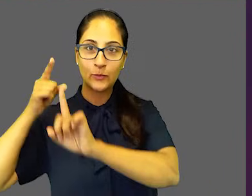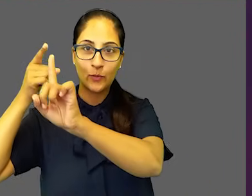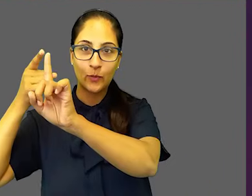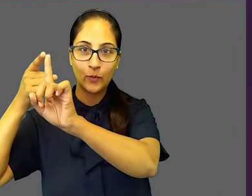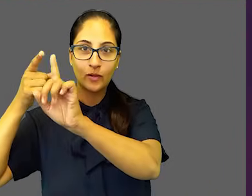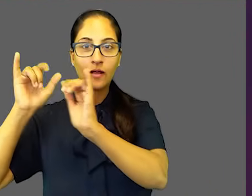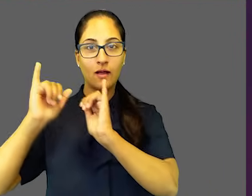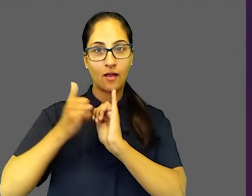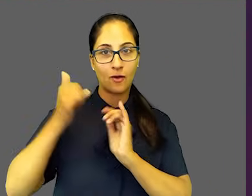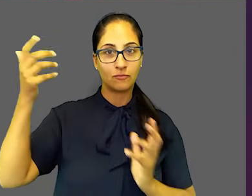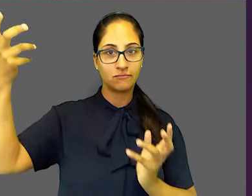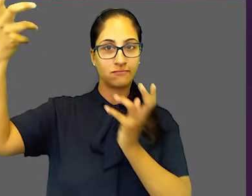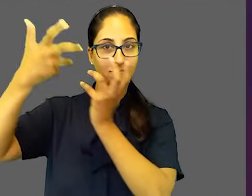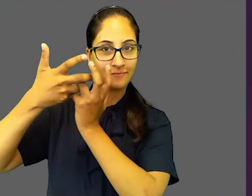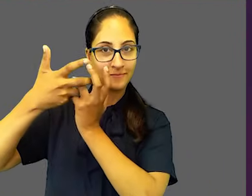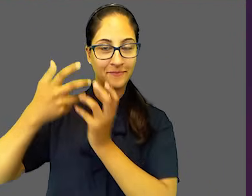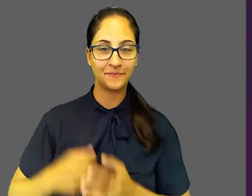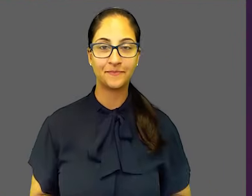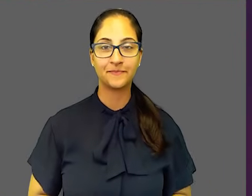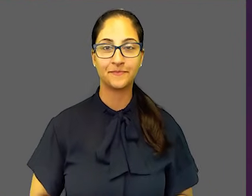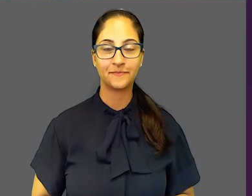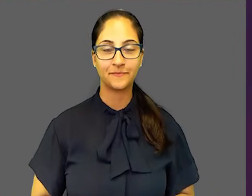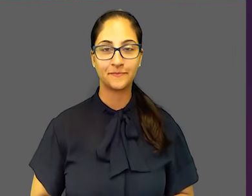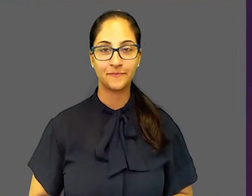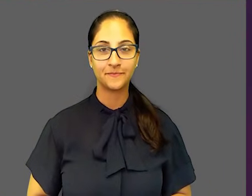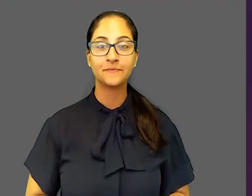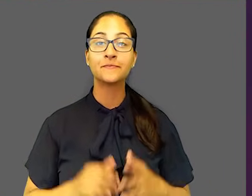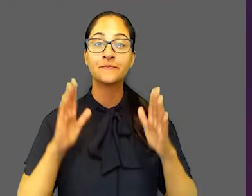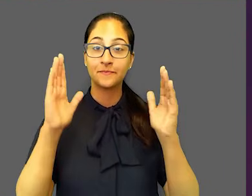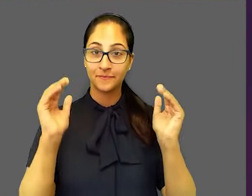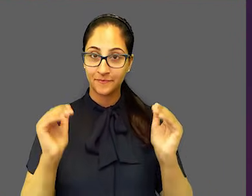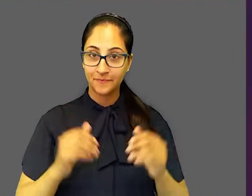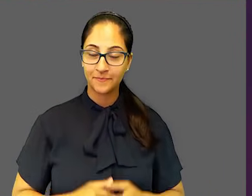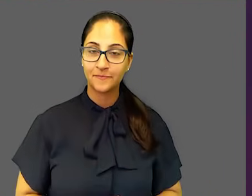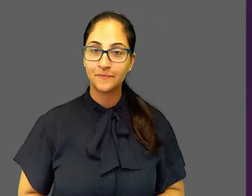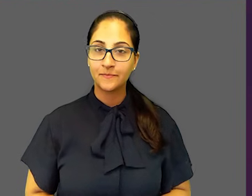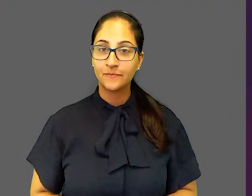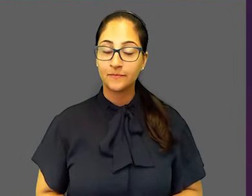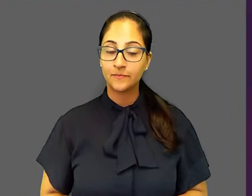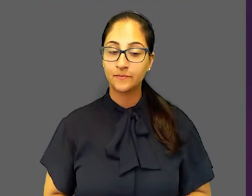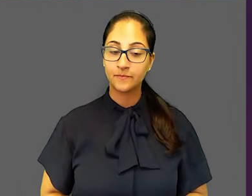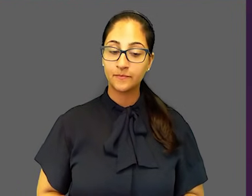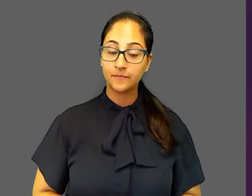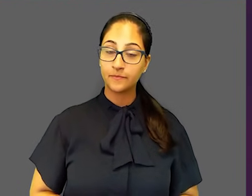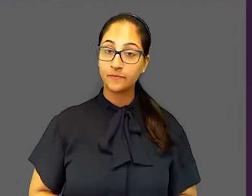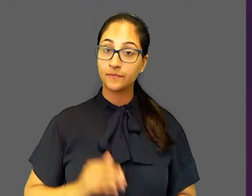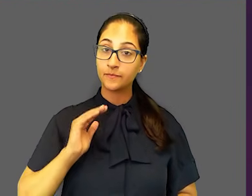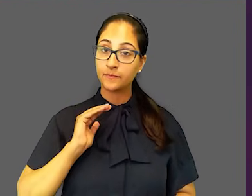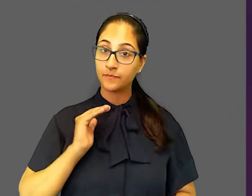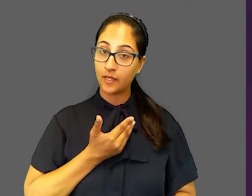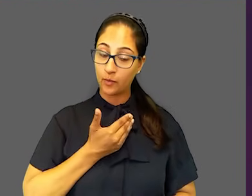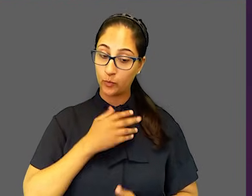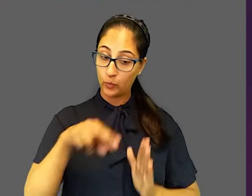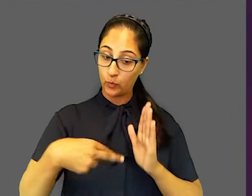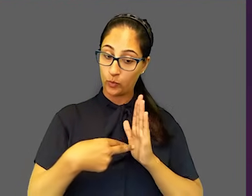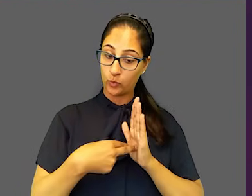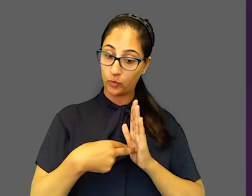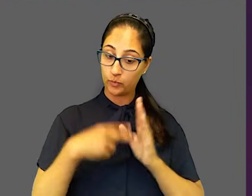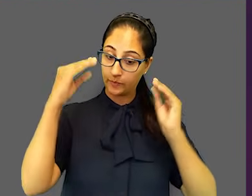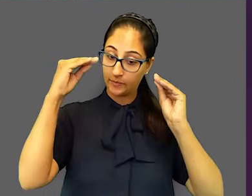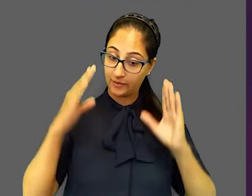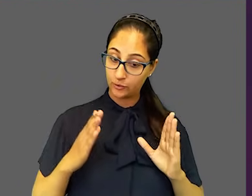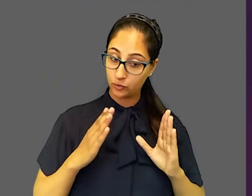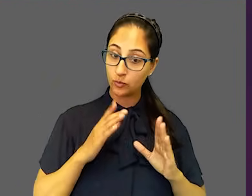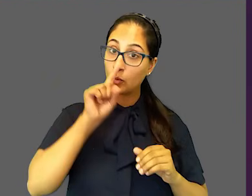As we know in our work, it takes us beyond the scope of the local classroom. Myself, I've had the